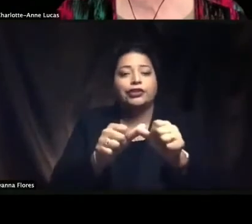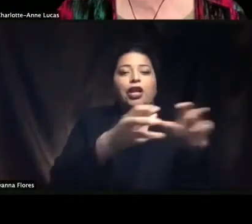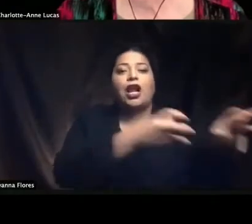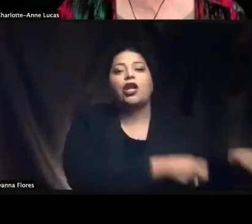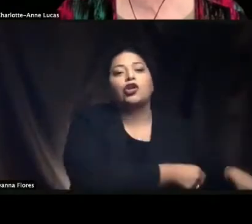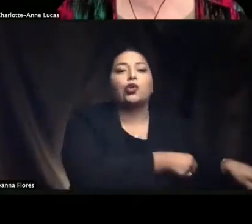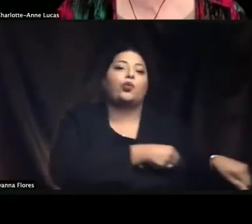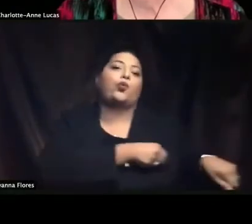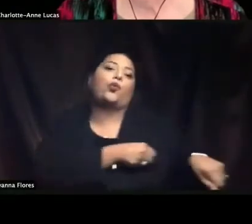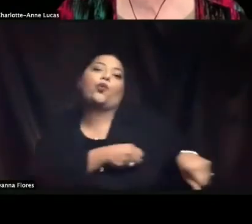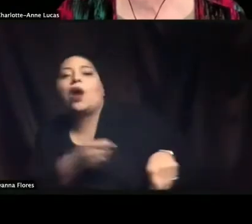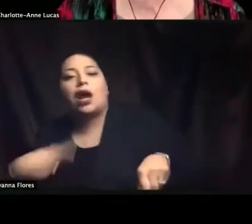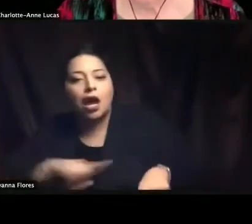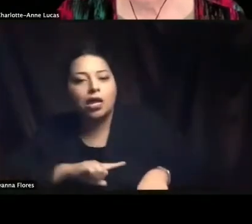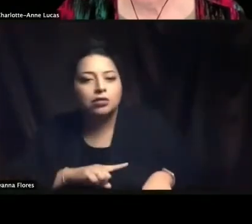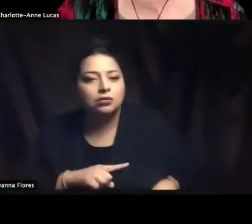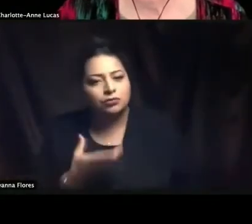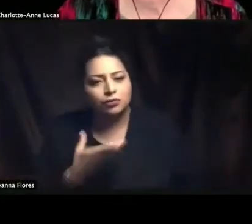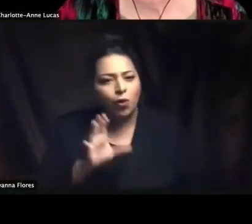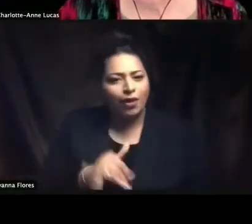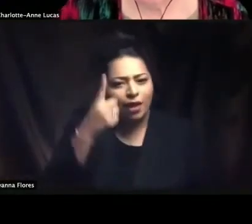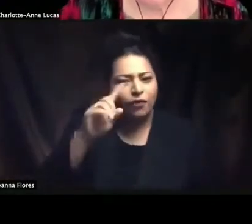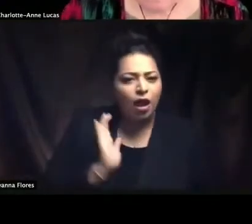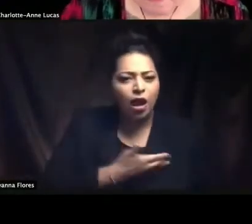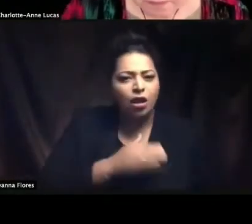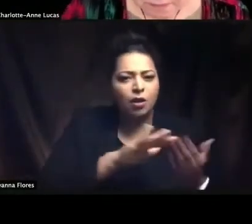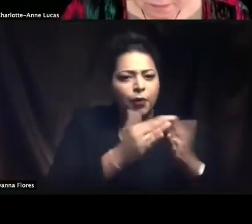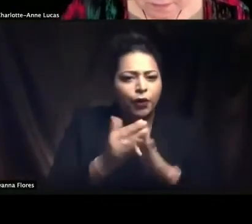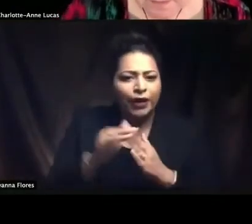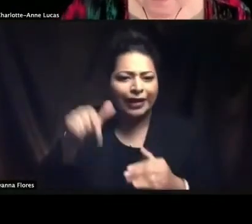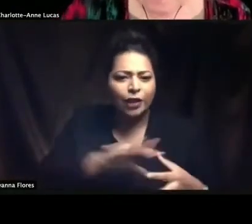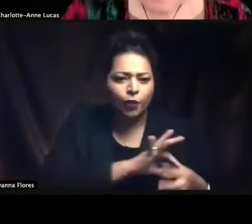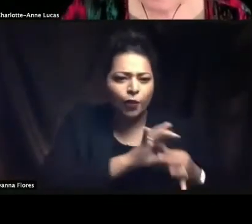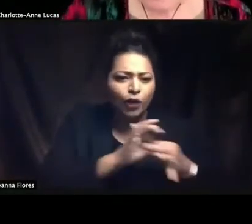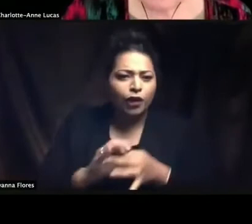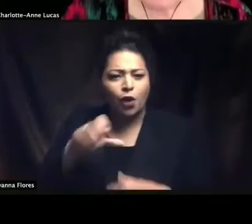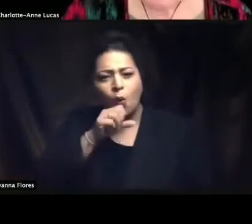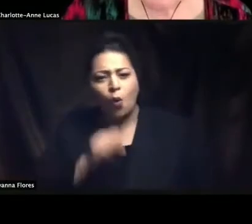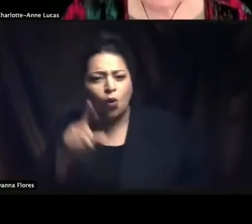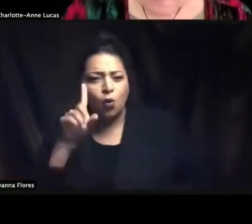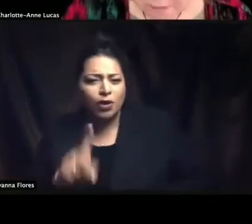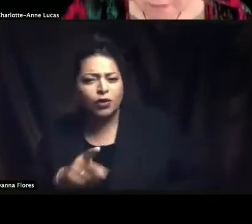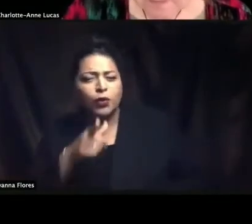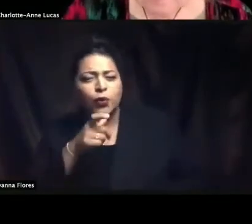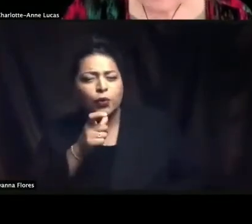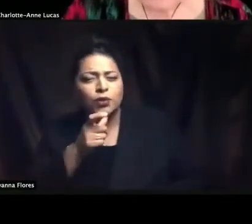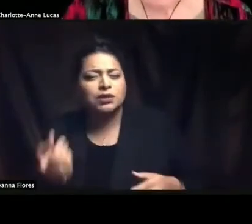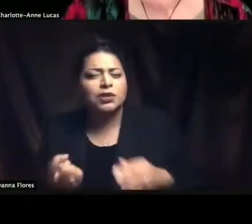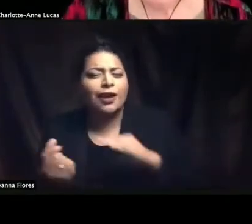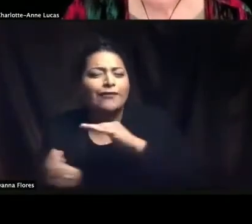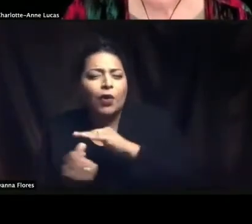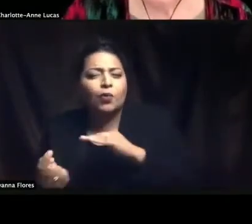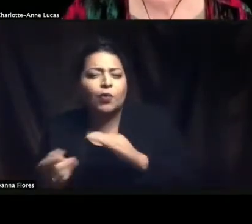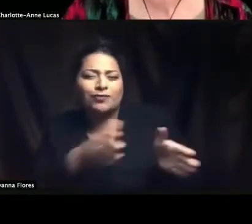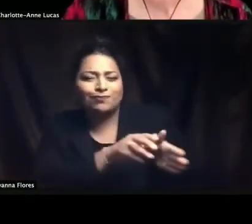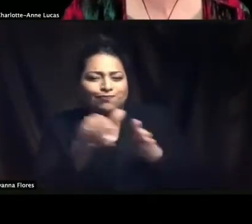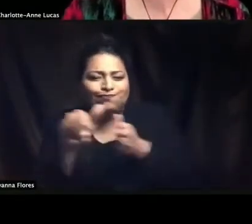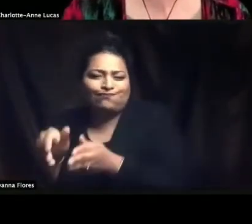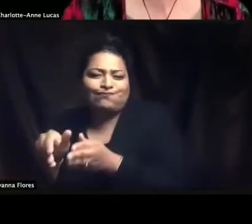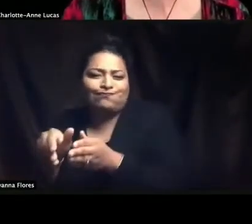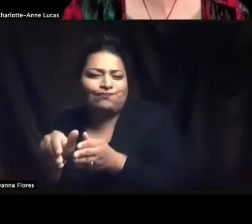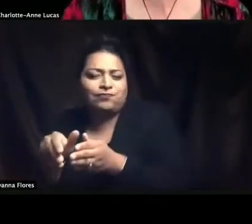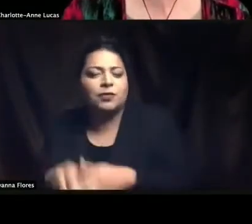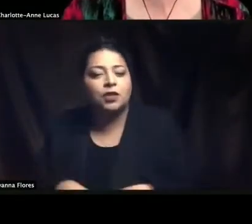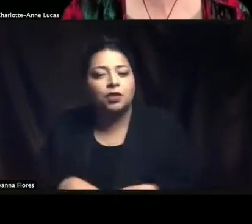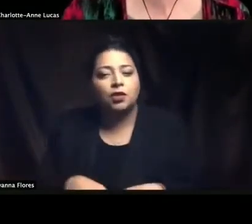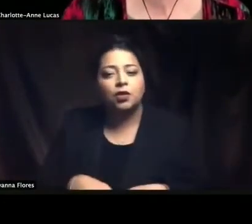us. That's not what we want for our community, because it goes back to your question, people being displaced and being vulnerable. So a key thing as an